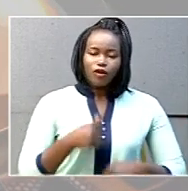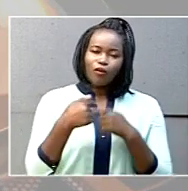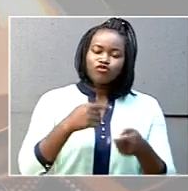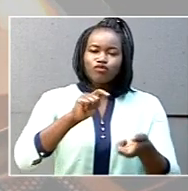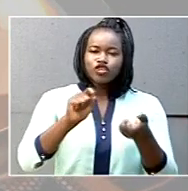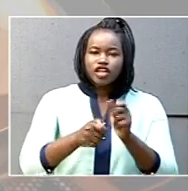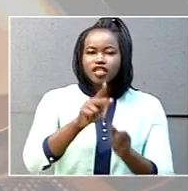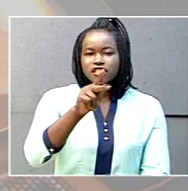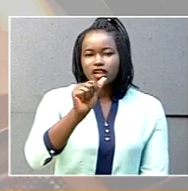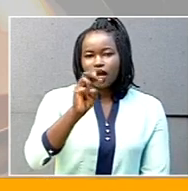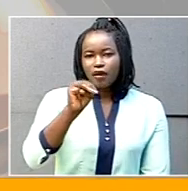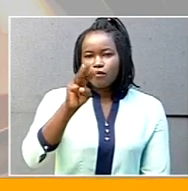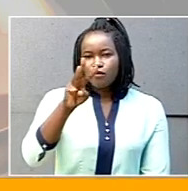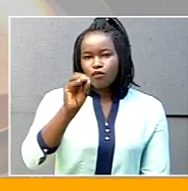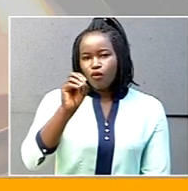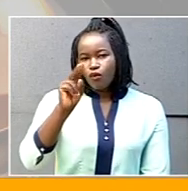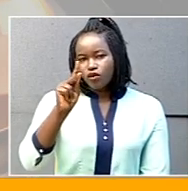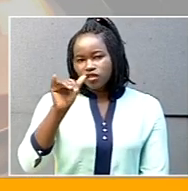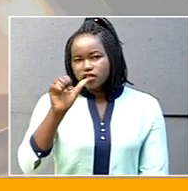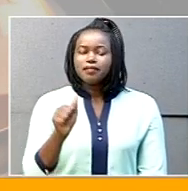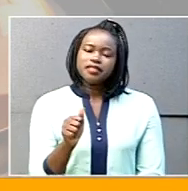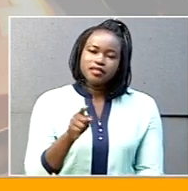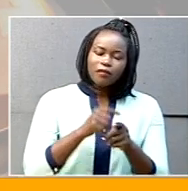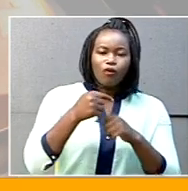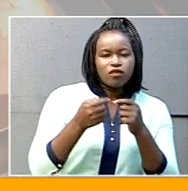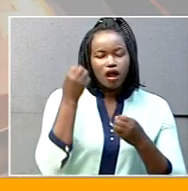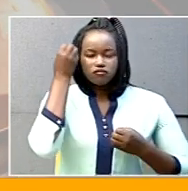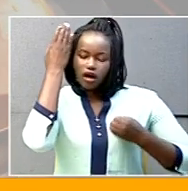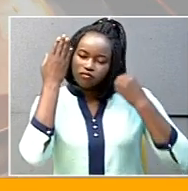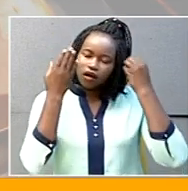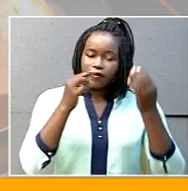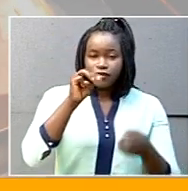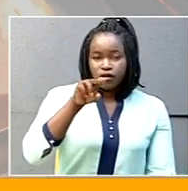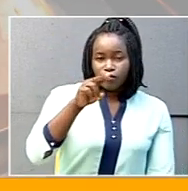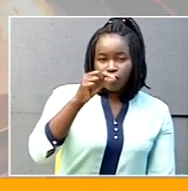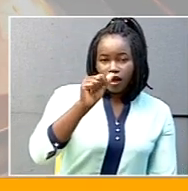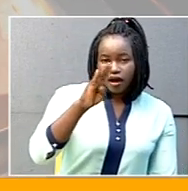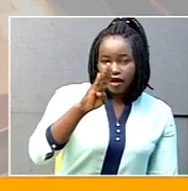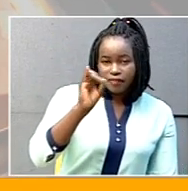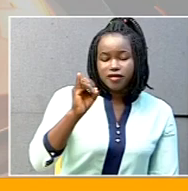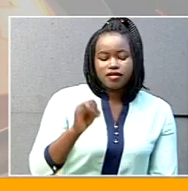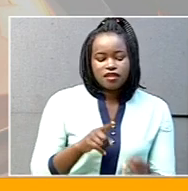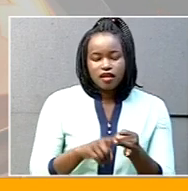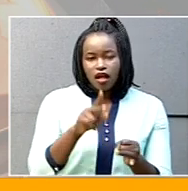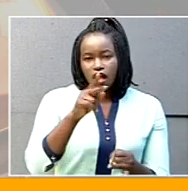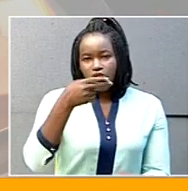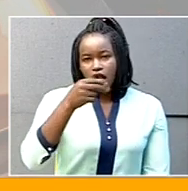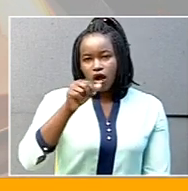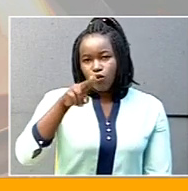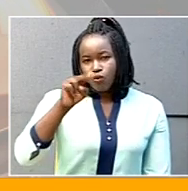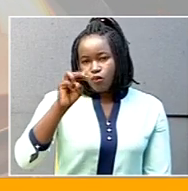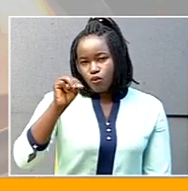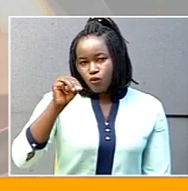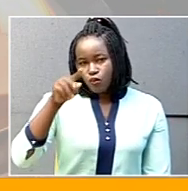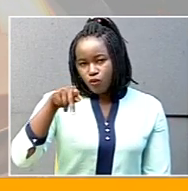into a reference point as regards innovations. Innocent Mugabe and Moses Haumba are in advanced stages of